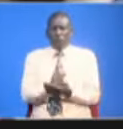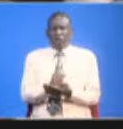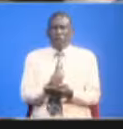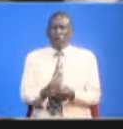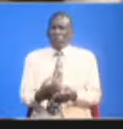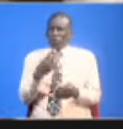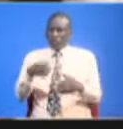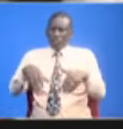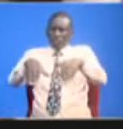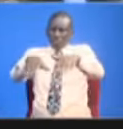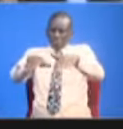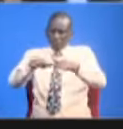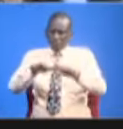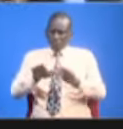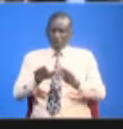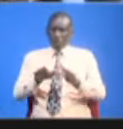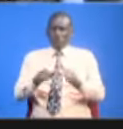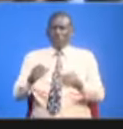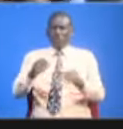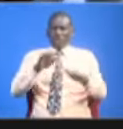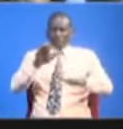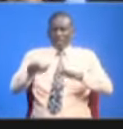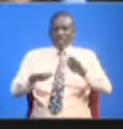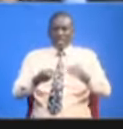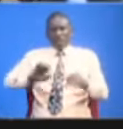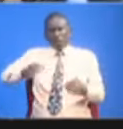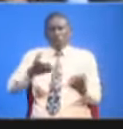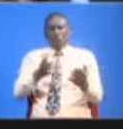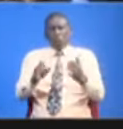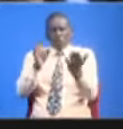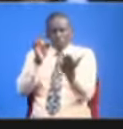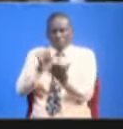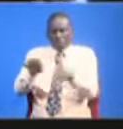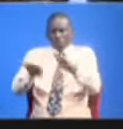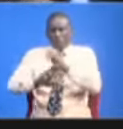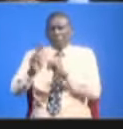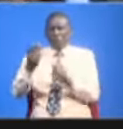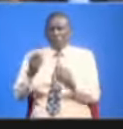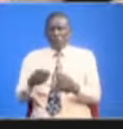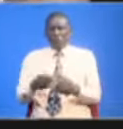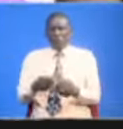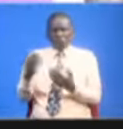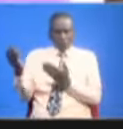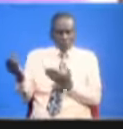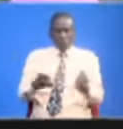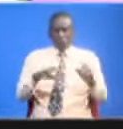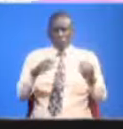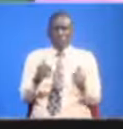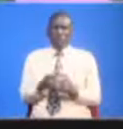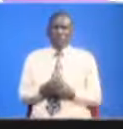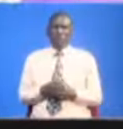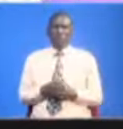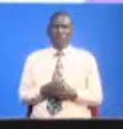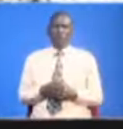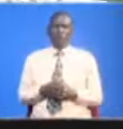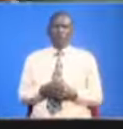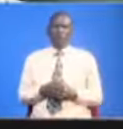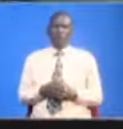Baragwe, Kirinyaga County, where the impeached deputy president was accorded a vibrant reception.